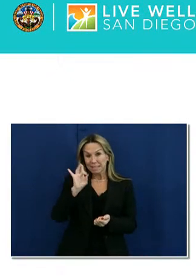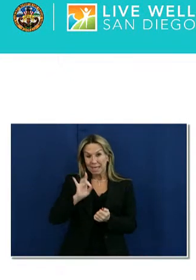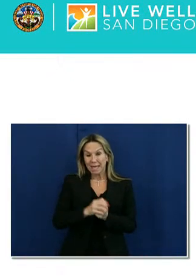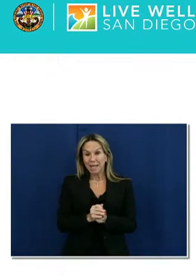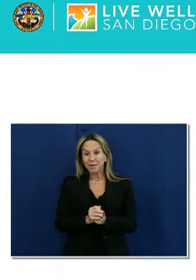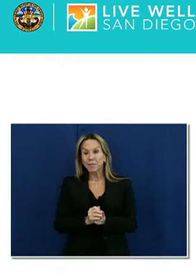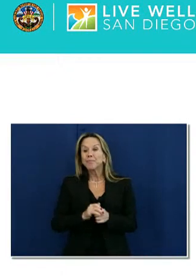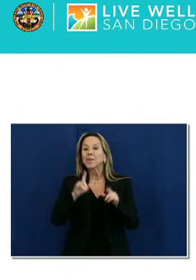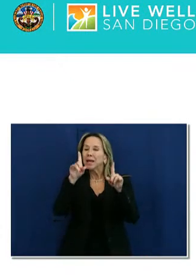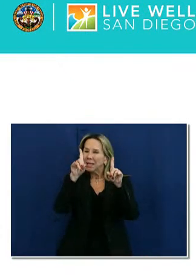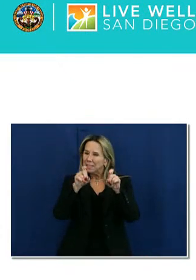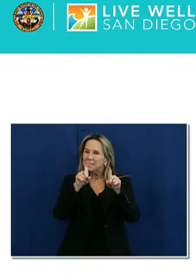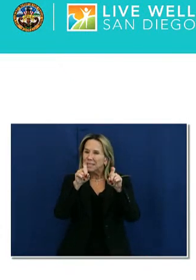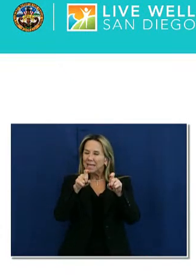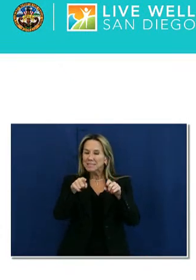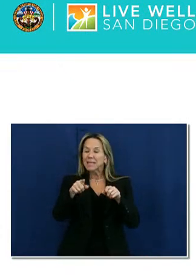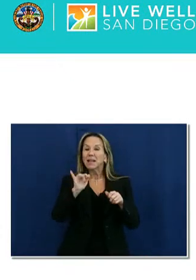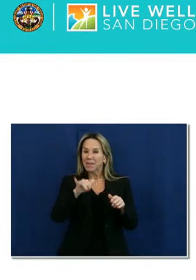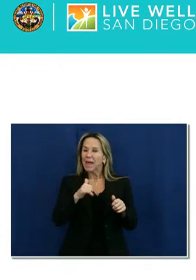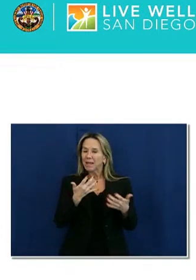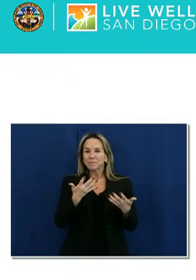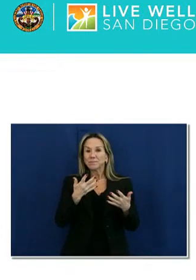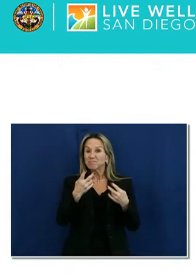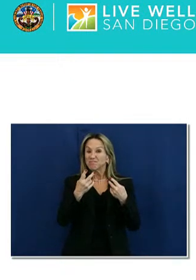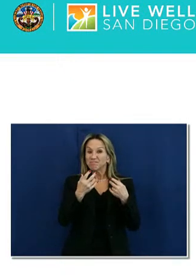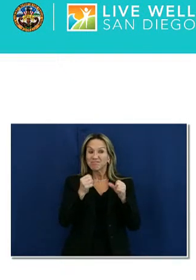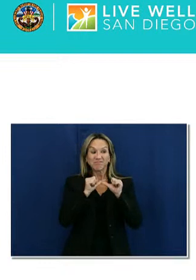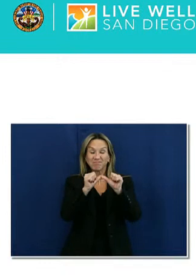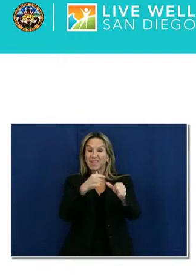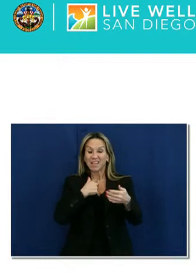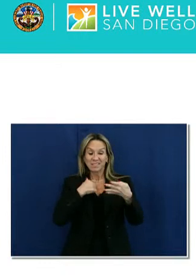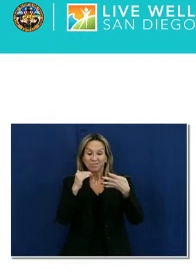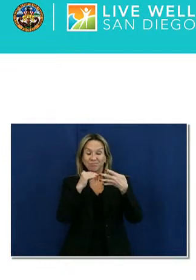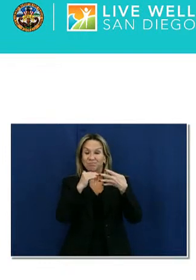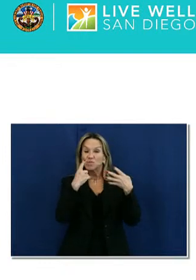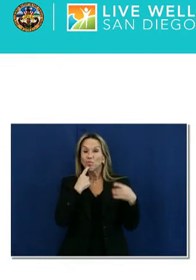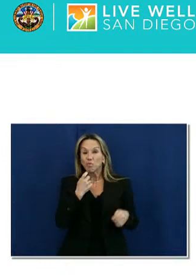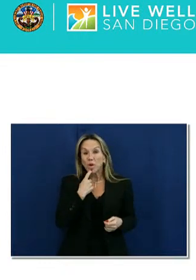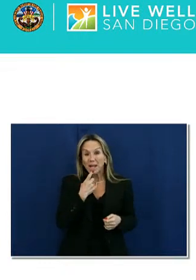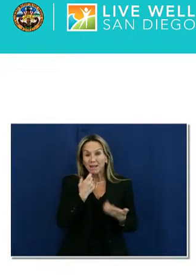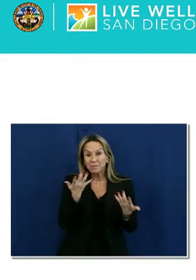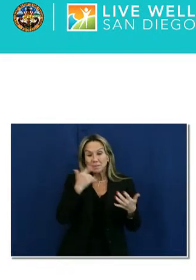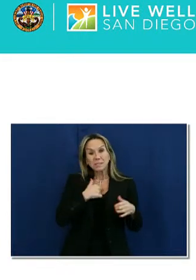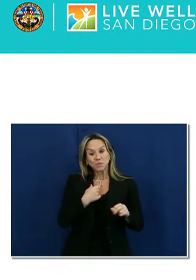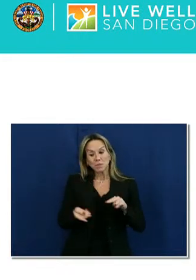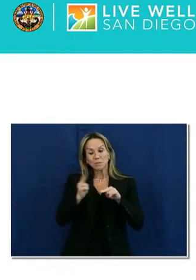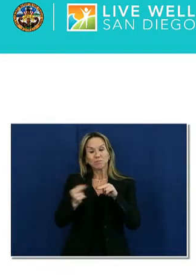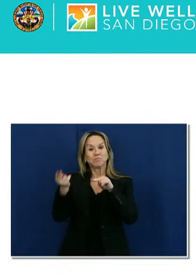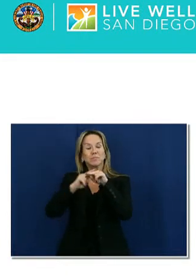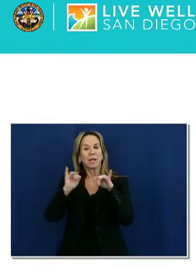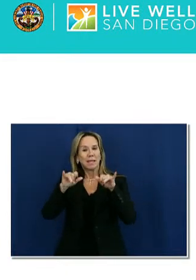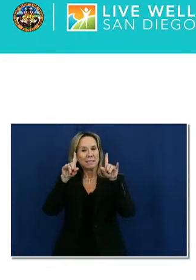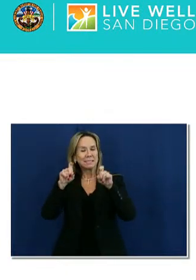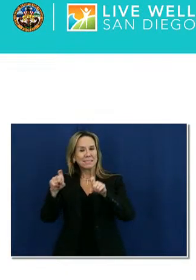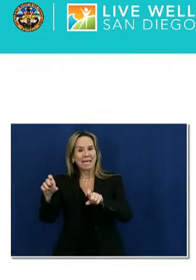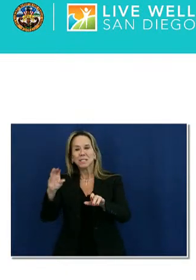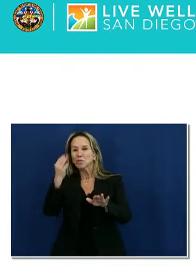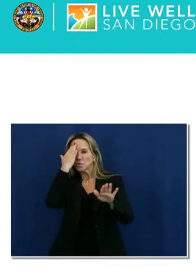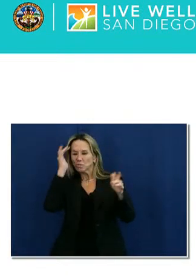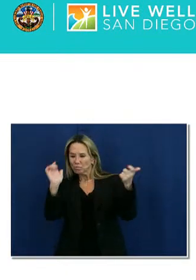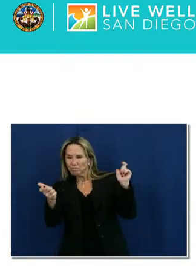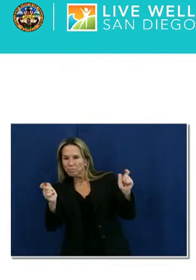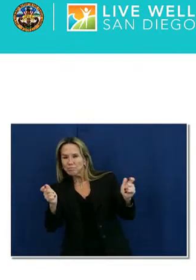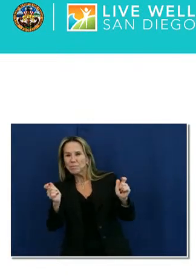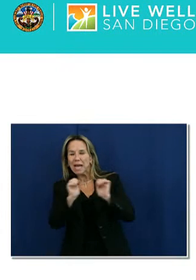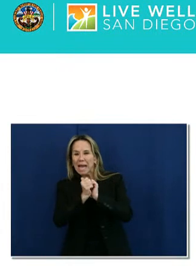11,268. Our testing has been what has kept us in the red tier. The ability to increase that testing, to gain that adjustment